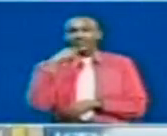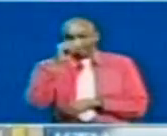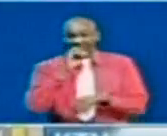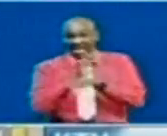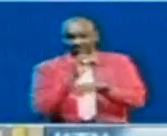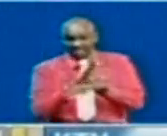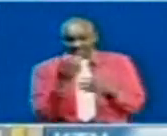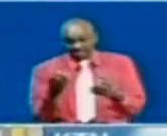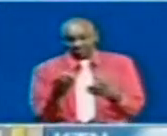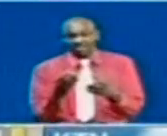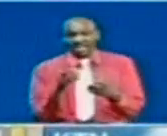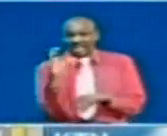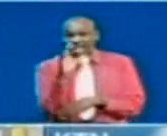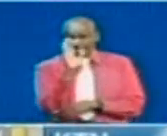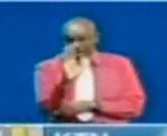clients,